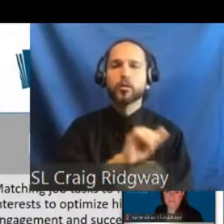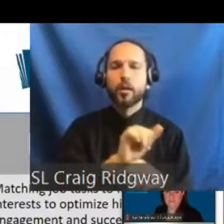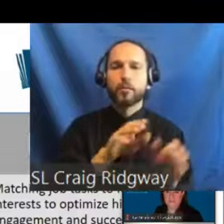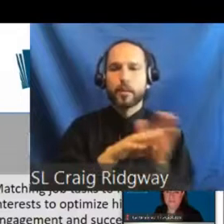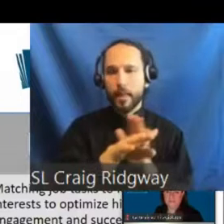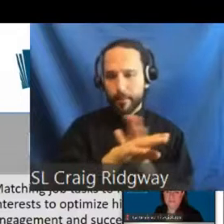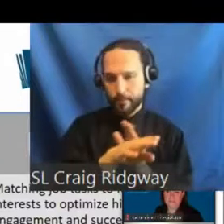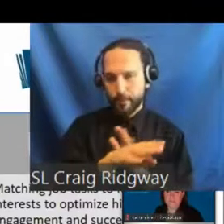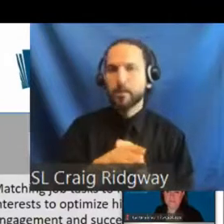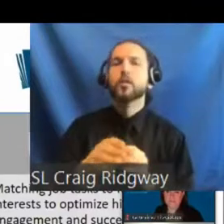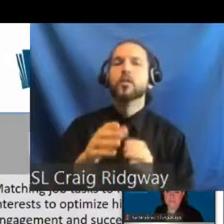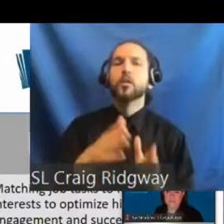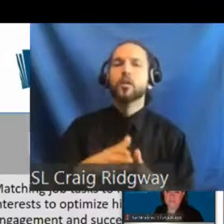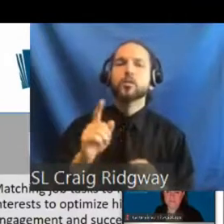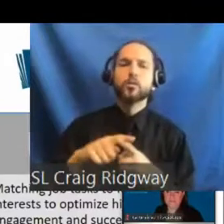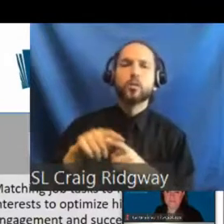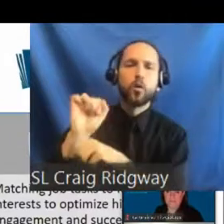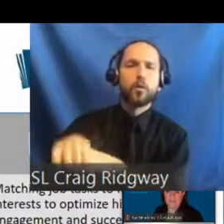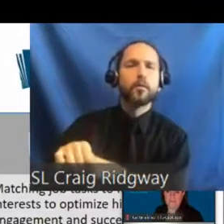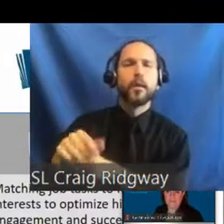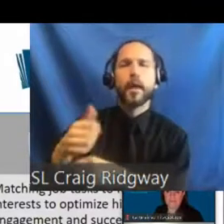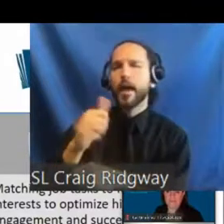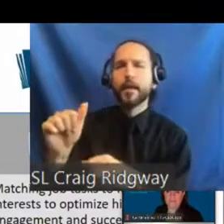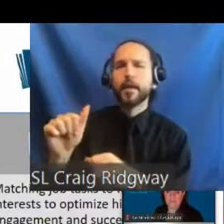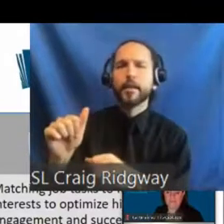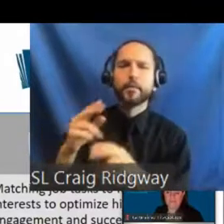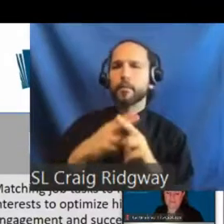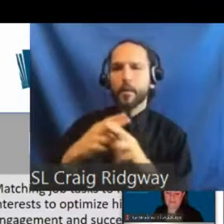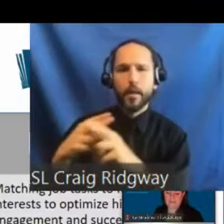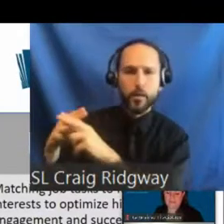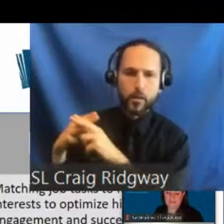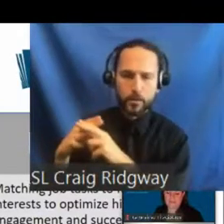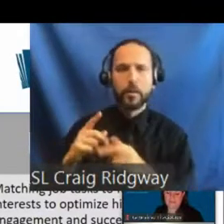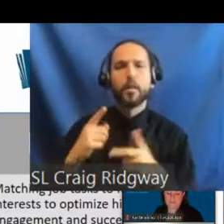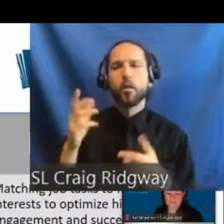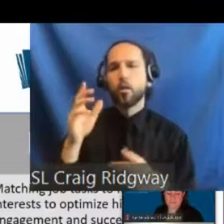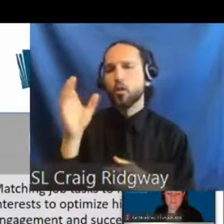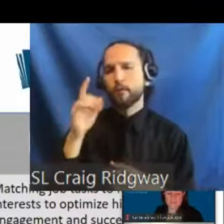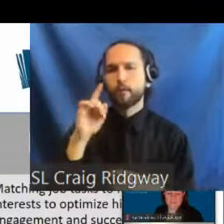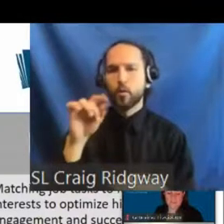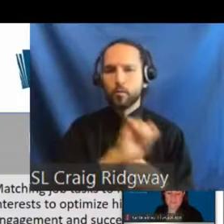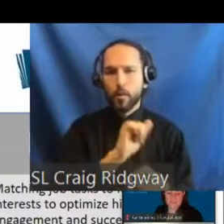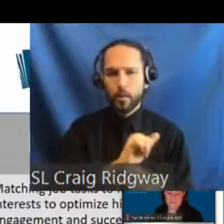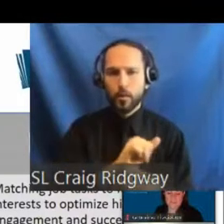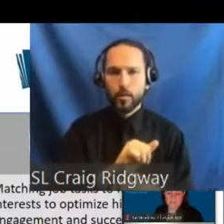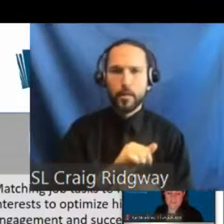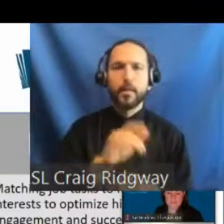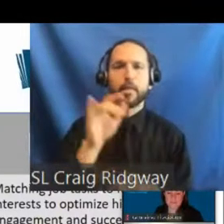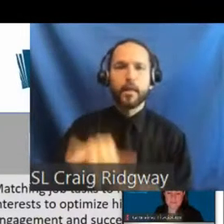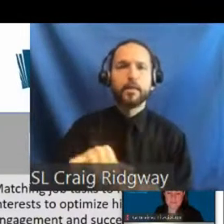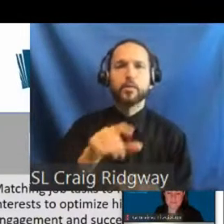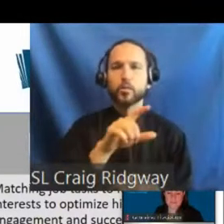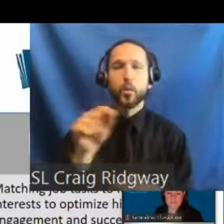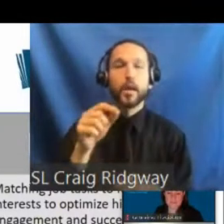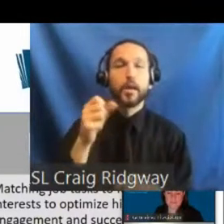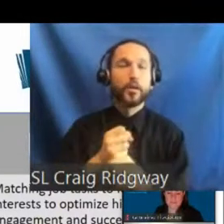to overcome barriers to employment and explore competitive integrated employment 20 years after his last